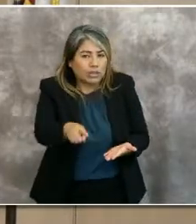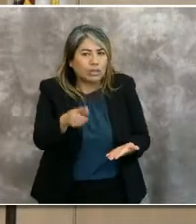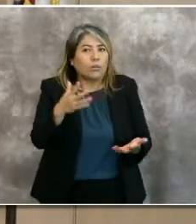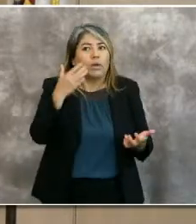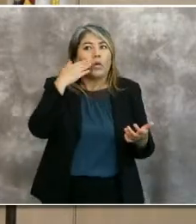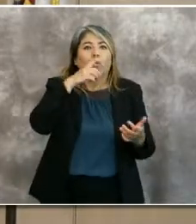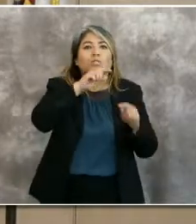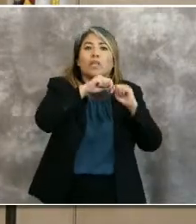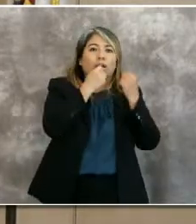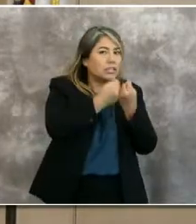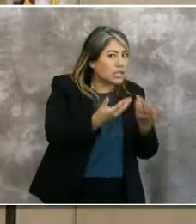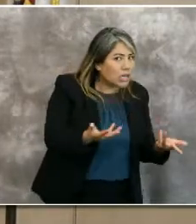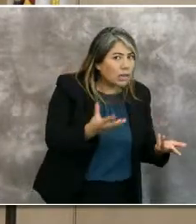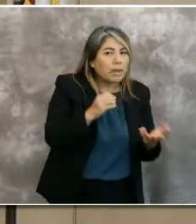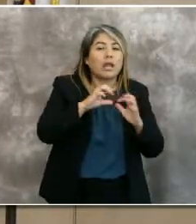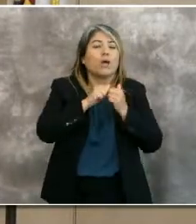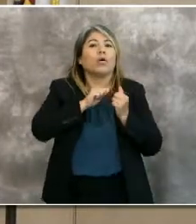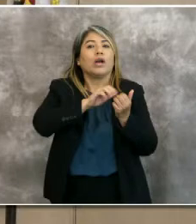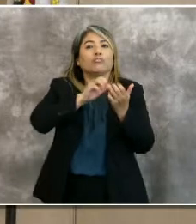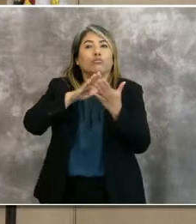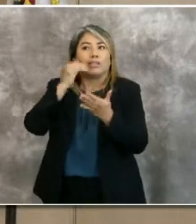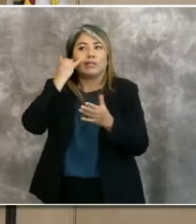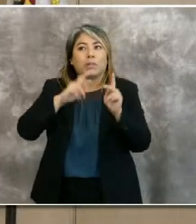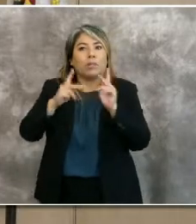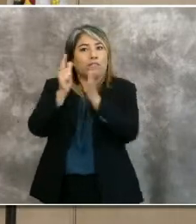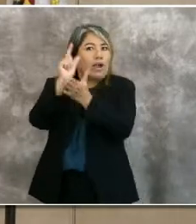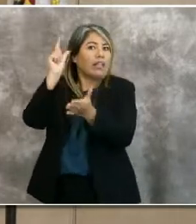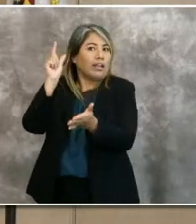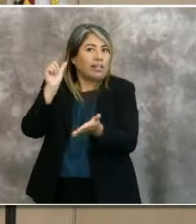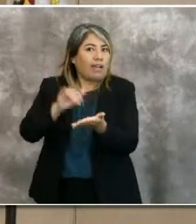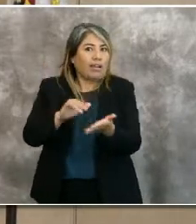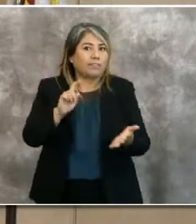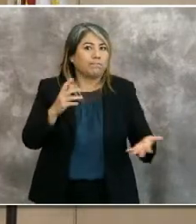on that team and how they'll be addressing violations?